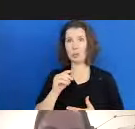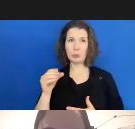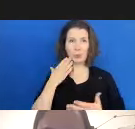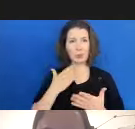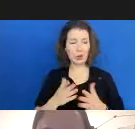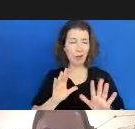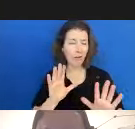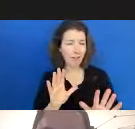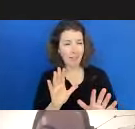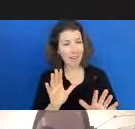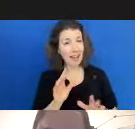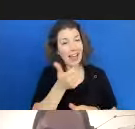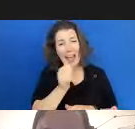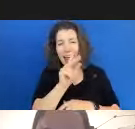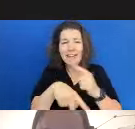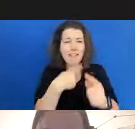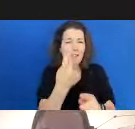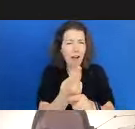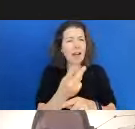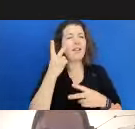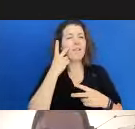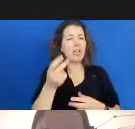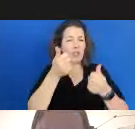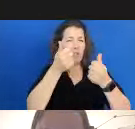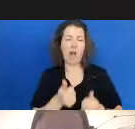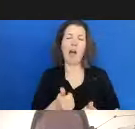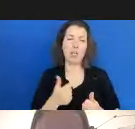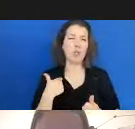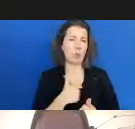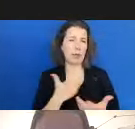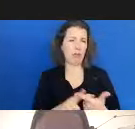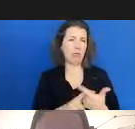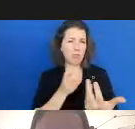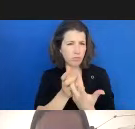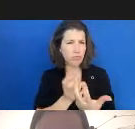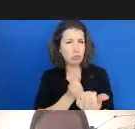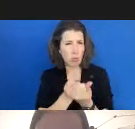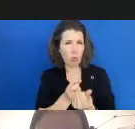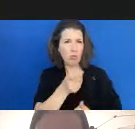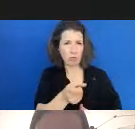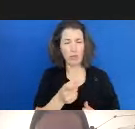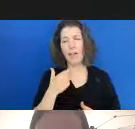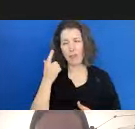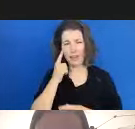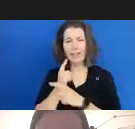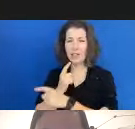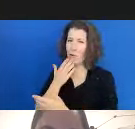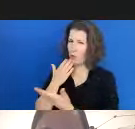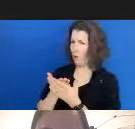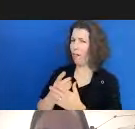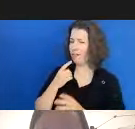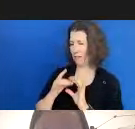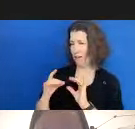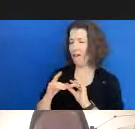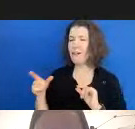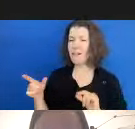of vision loss. I think that was also very well said, Dr. Mortazavi. We're just happy to get to share some of what we do and what we're passionate about with